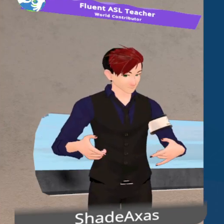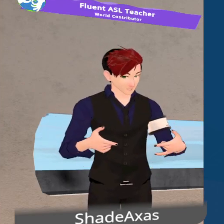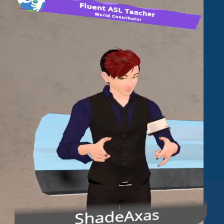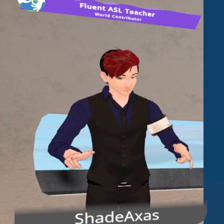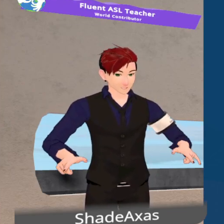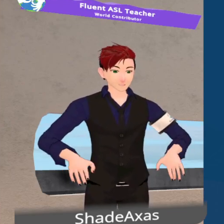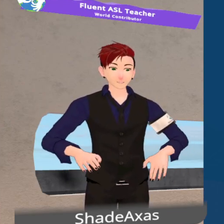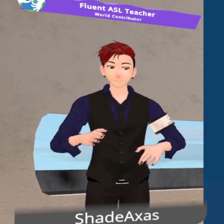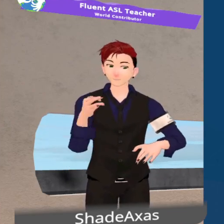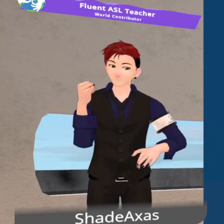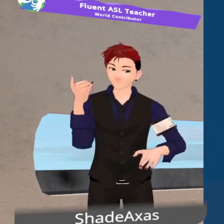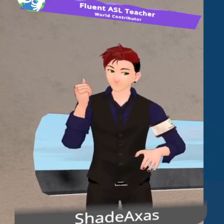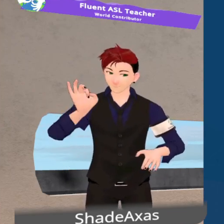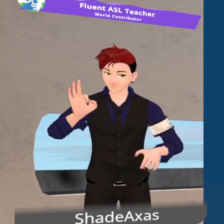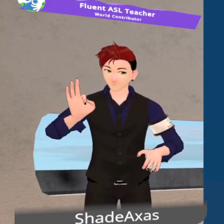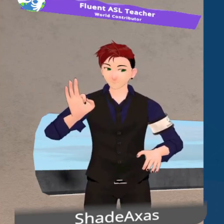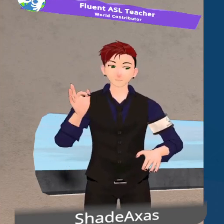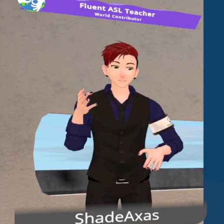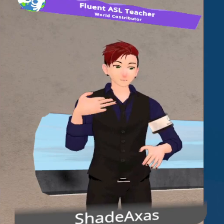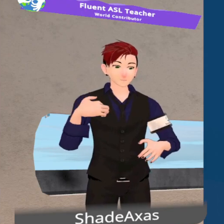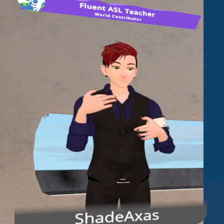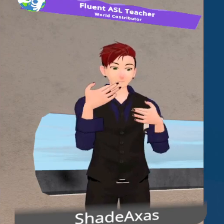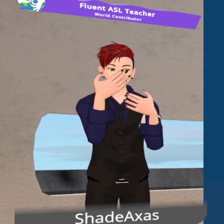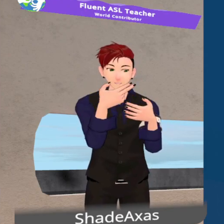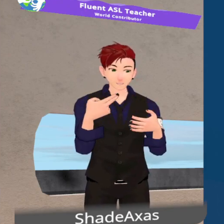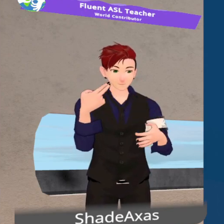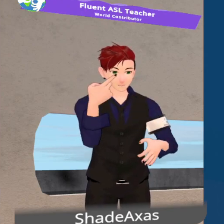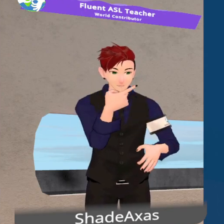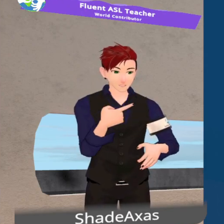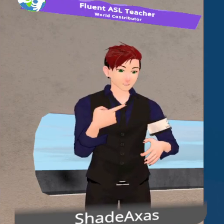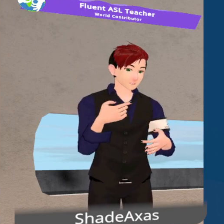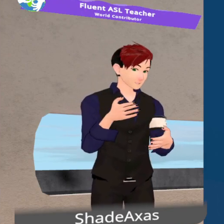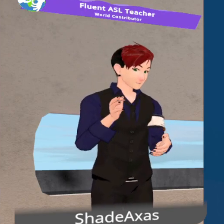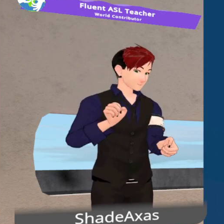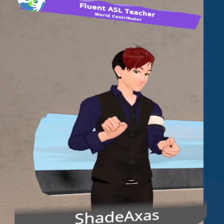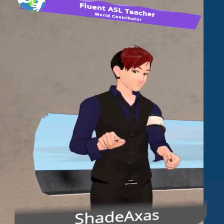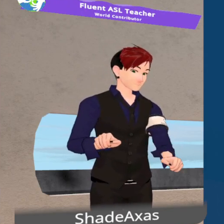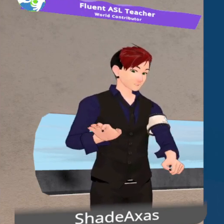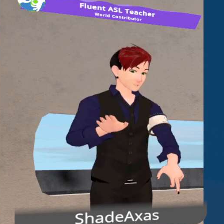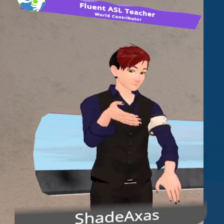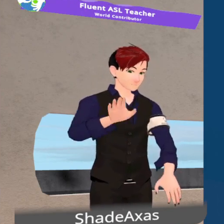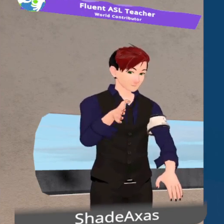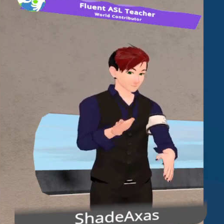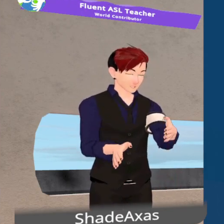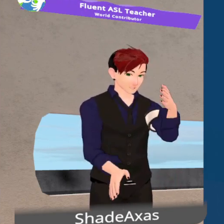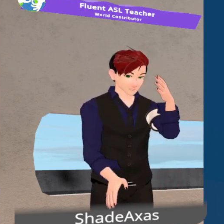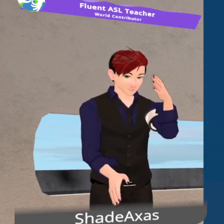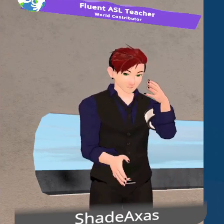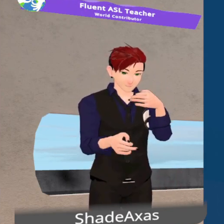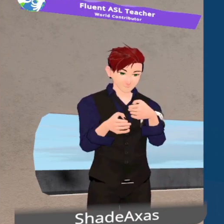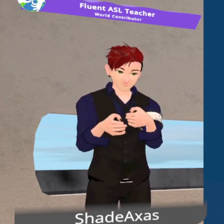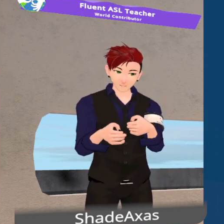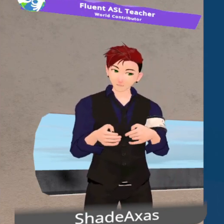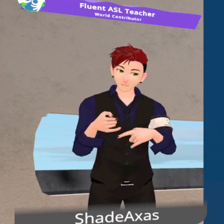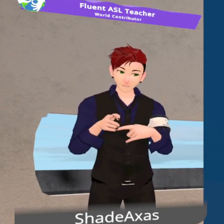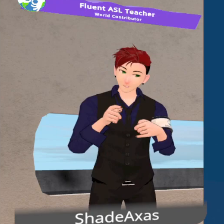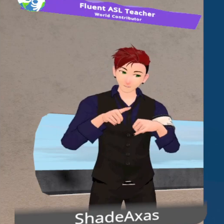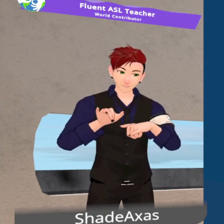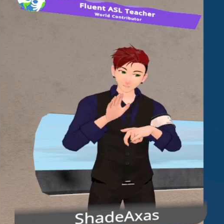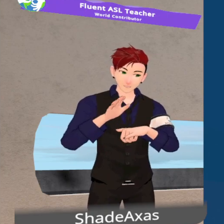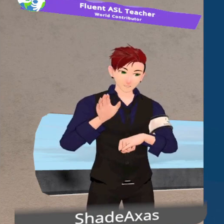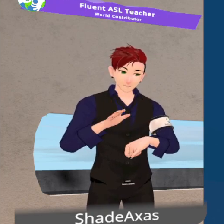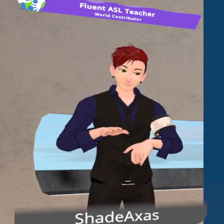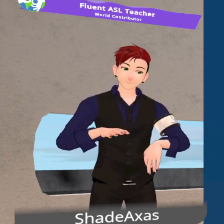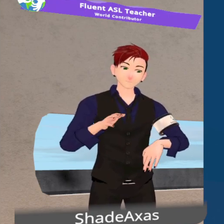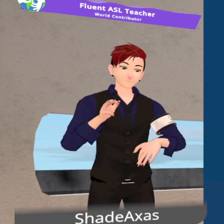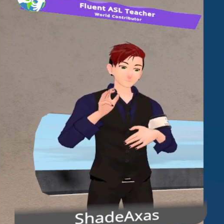hands, body language. If you have face tracking, you can kind of add a little bit,